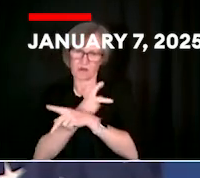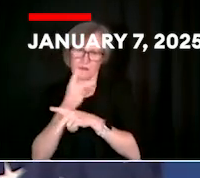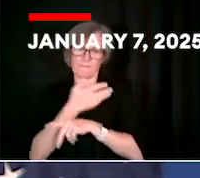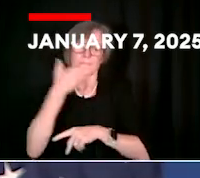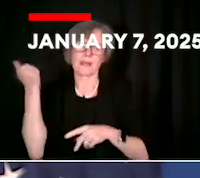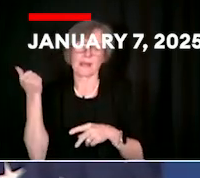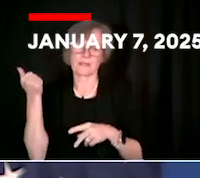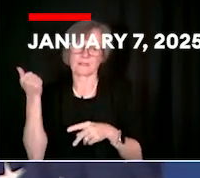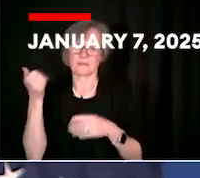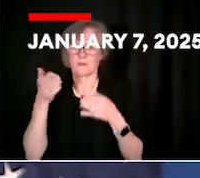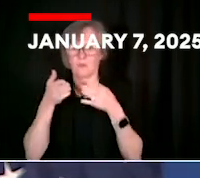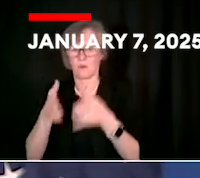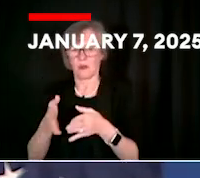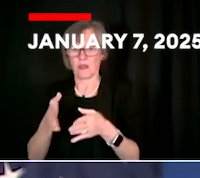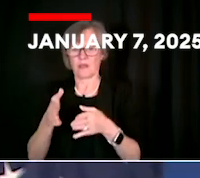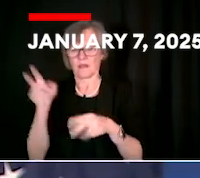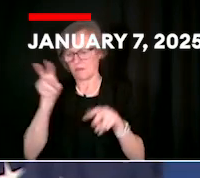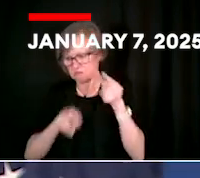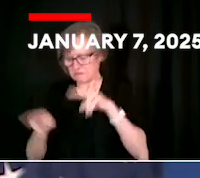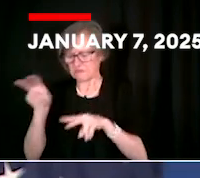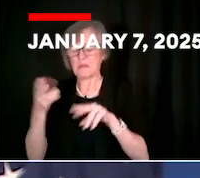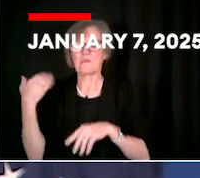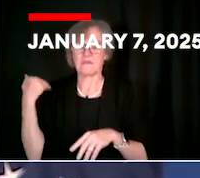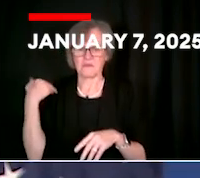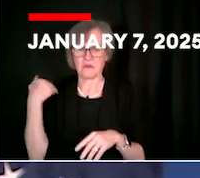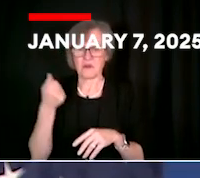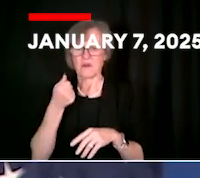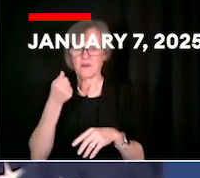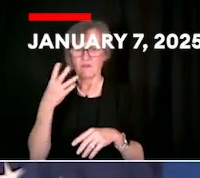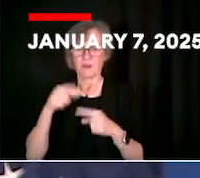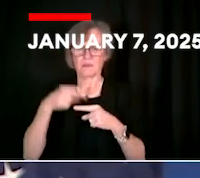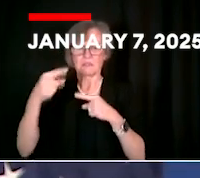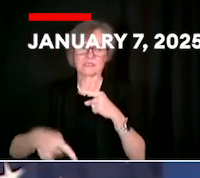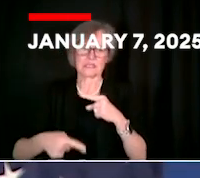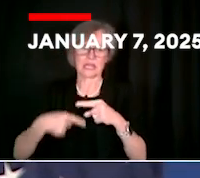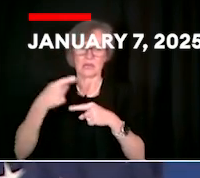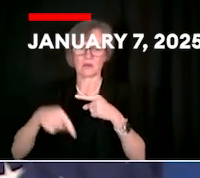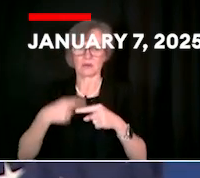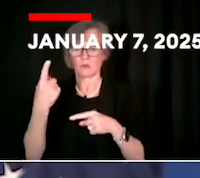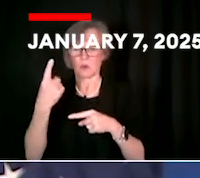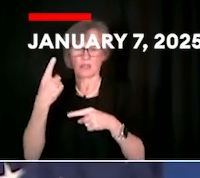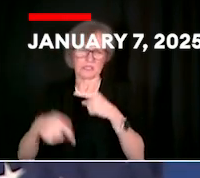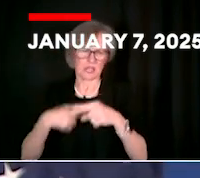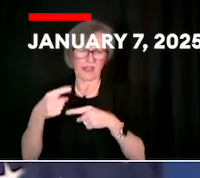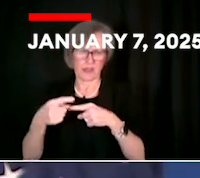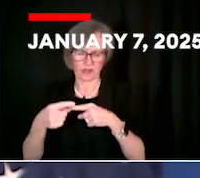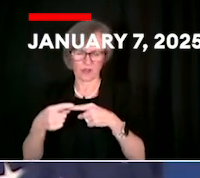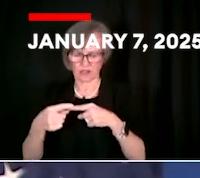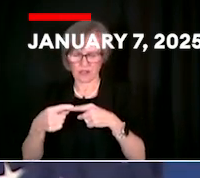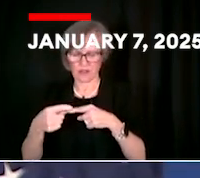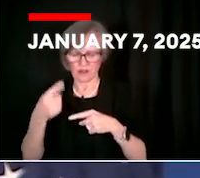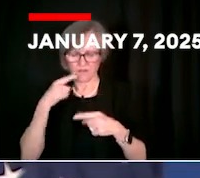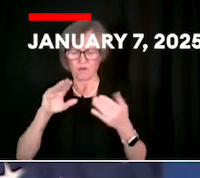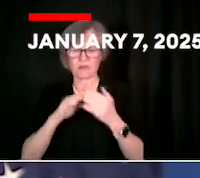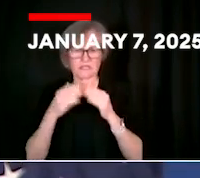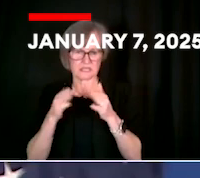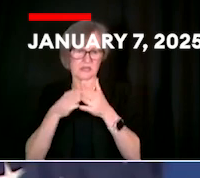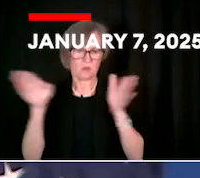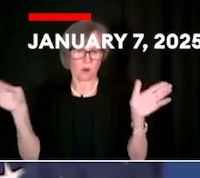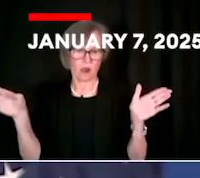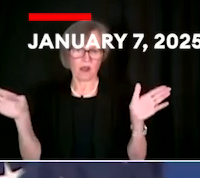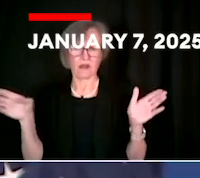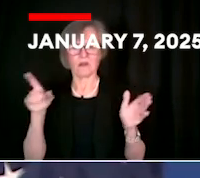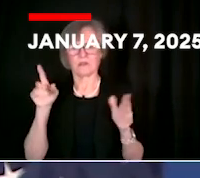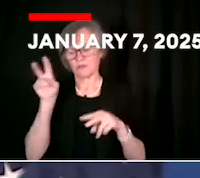look at it. Let's look at it. We've had it for a couple of cycles, or one cycle for citywide. So they should look at it and